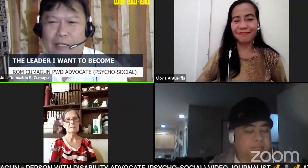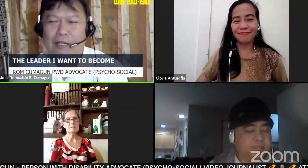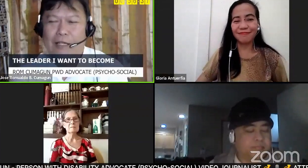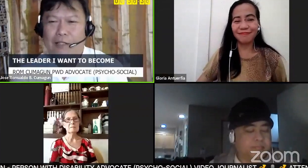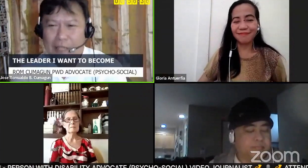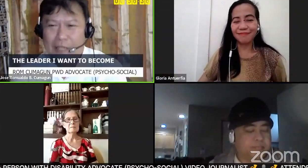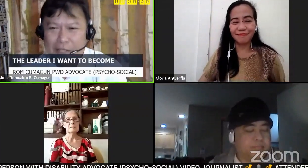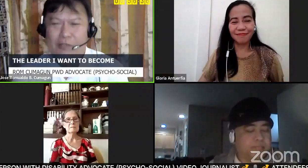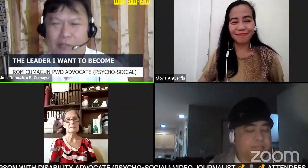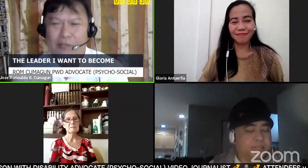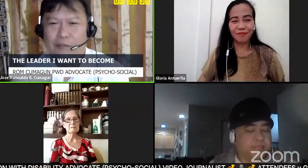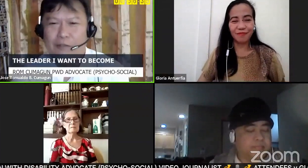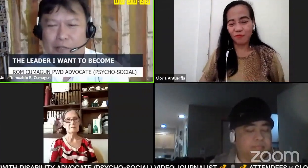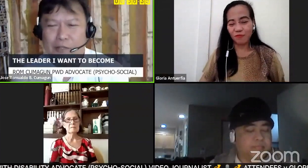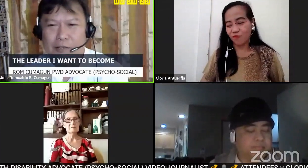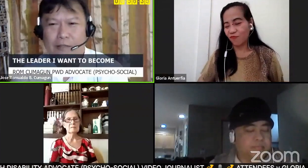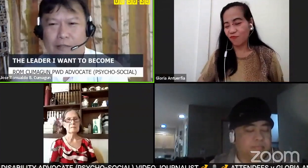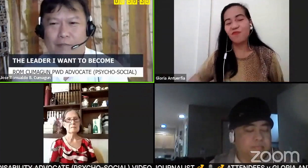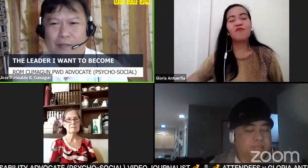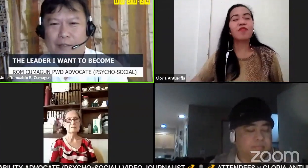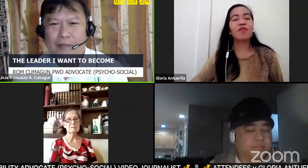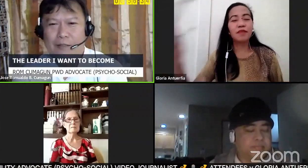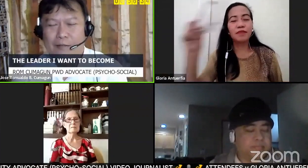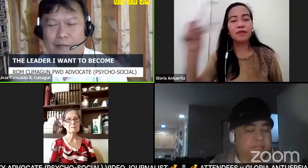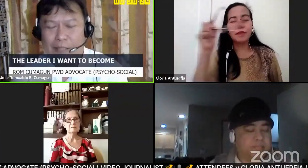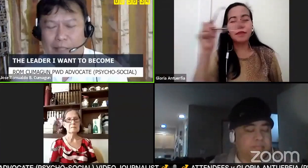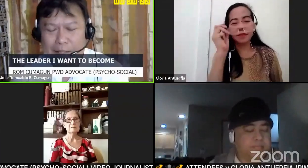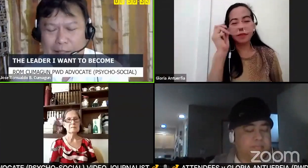from this college, this university,